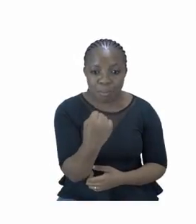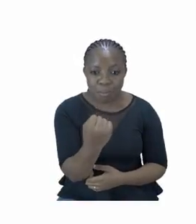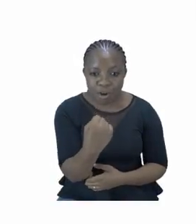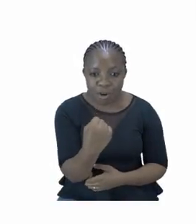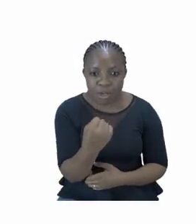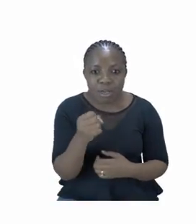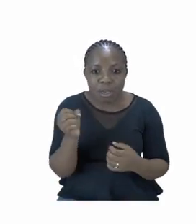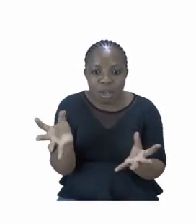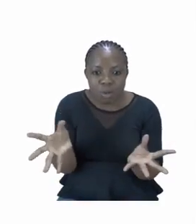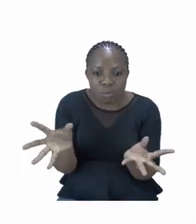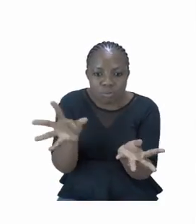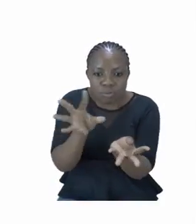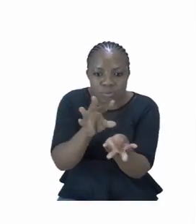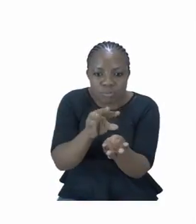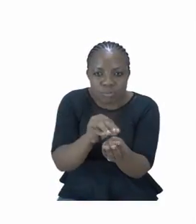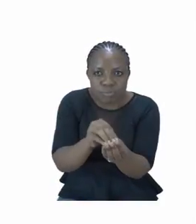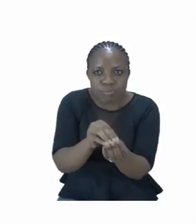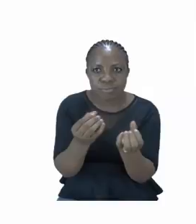together?